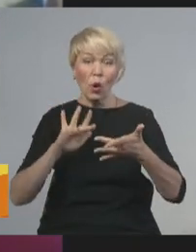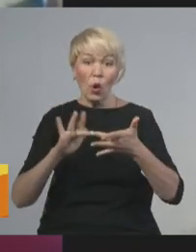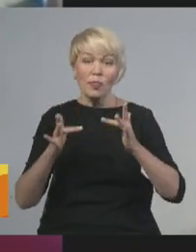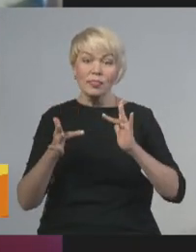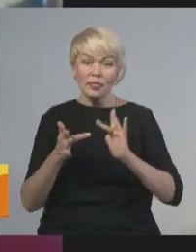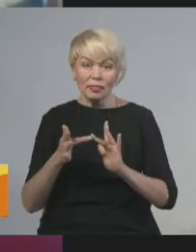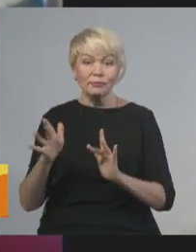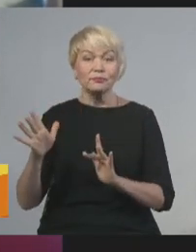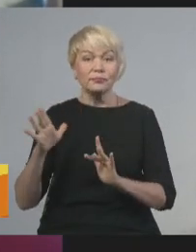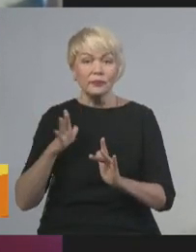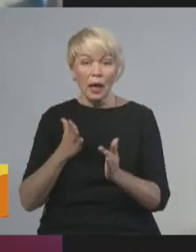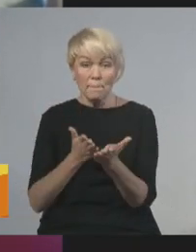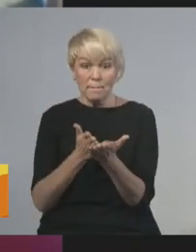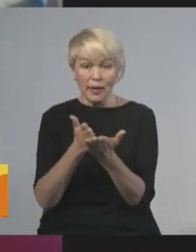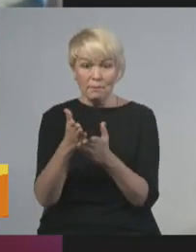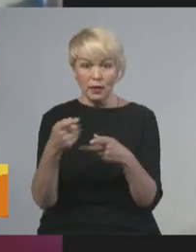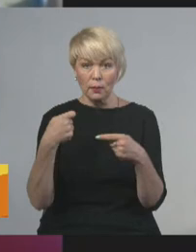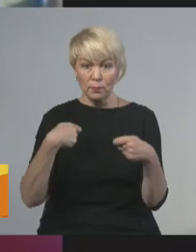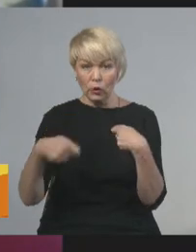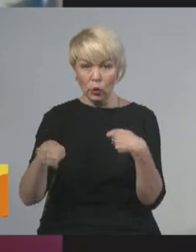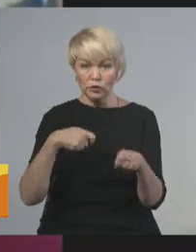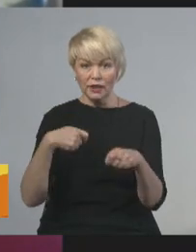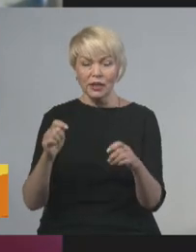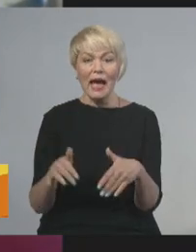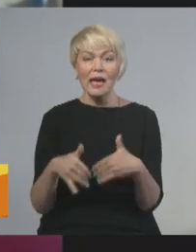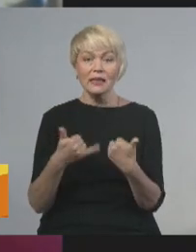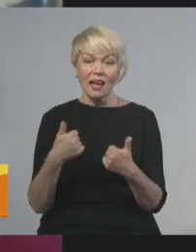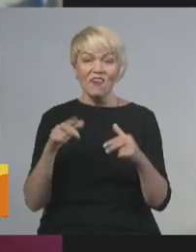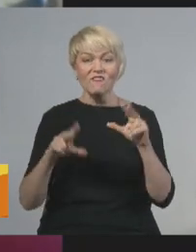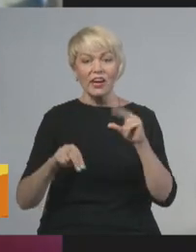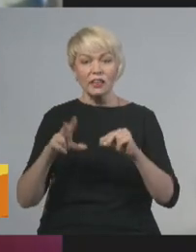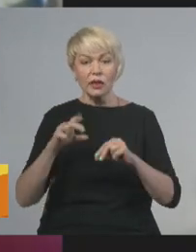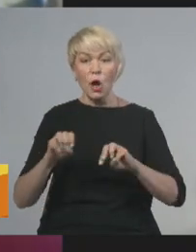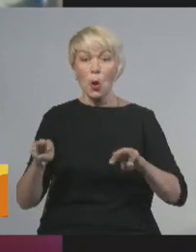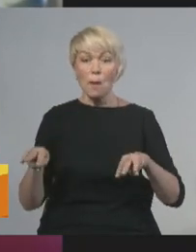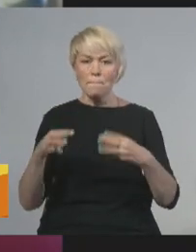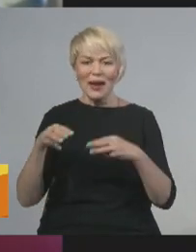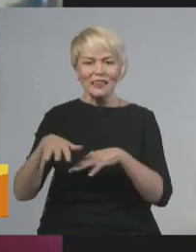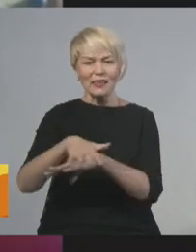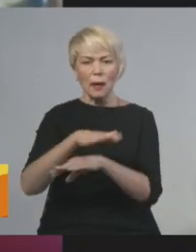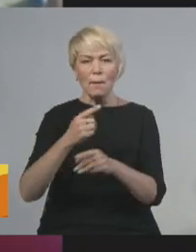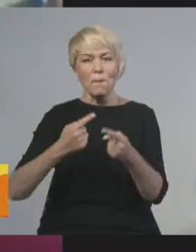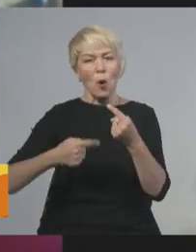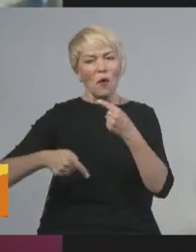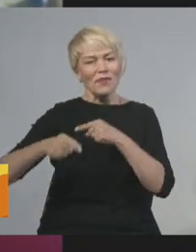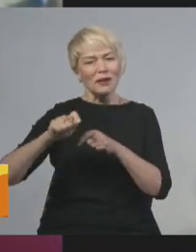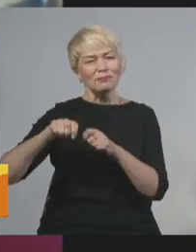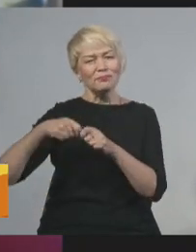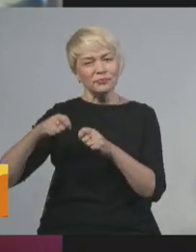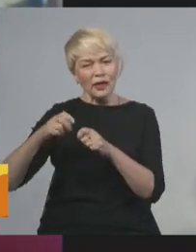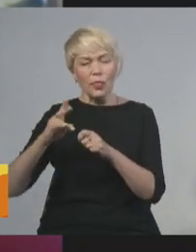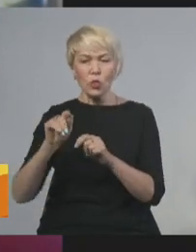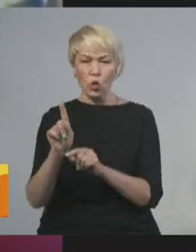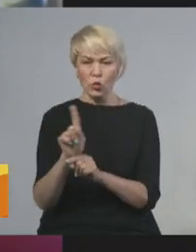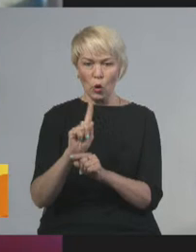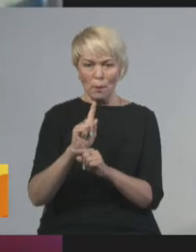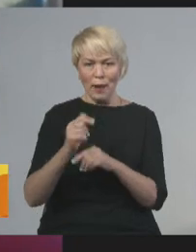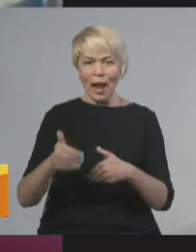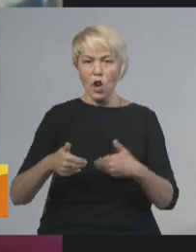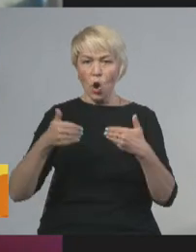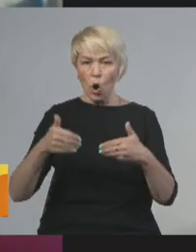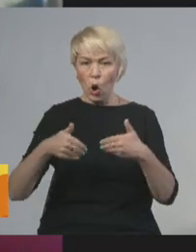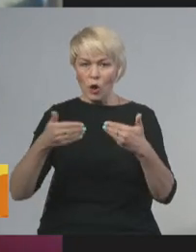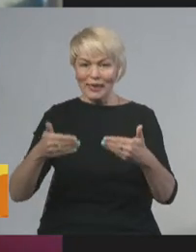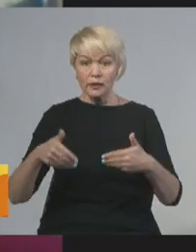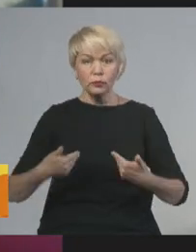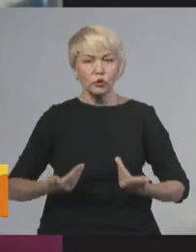right now i think the media environment is coming back slowly to normal life it's probably not operating at